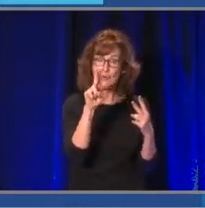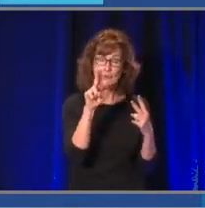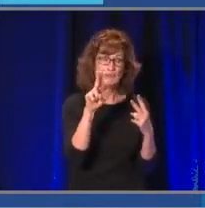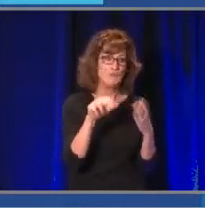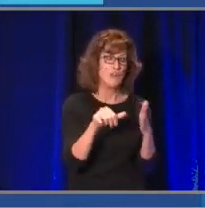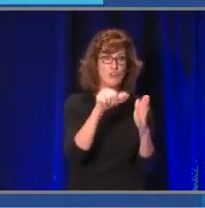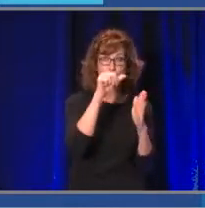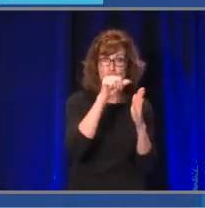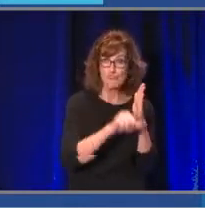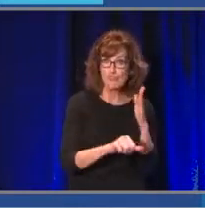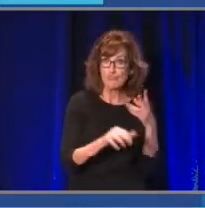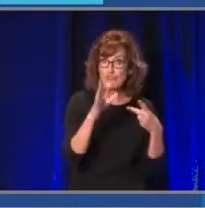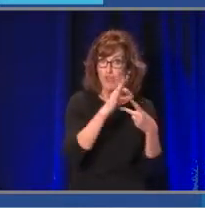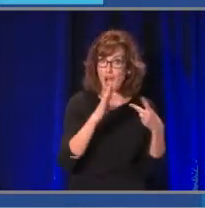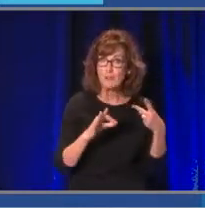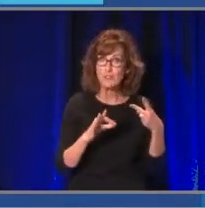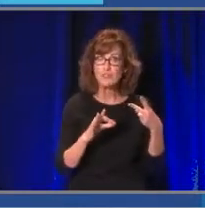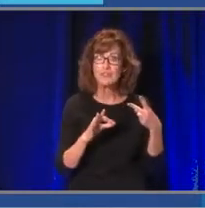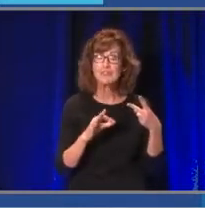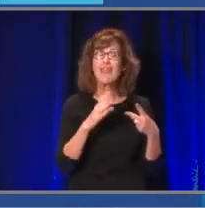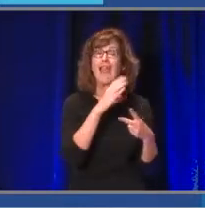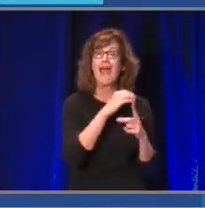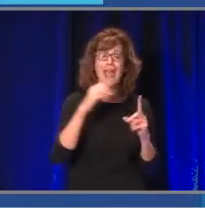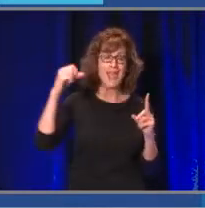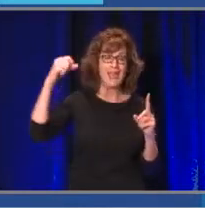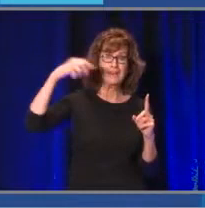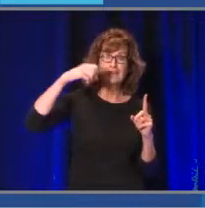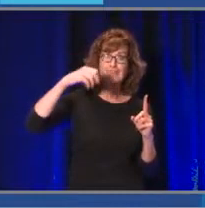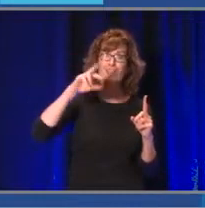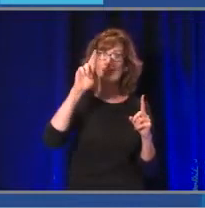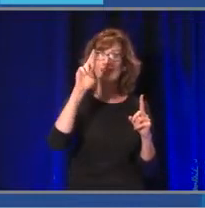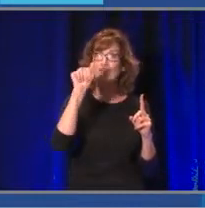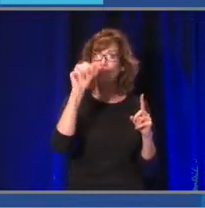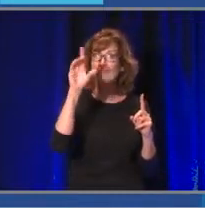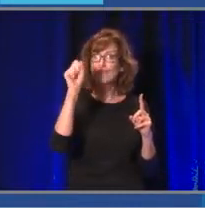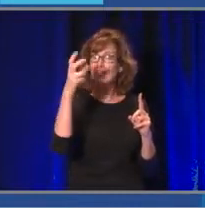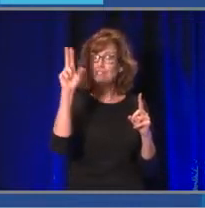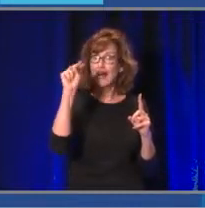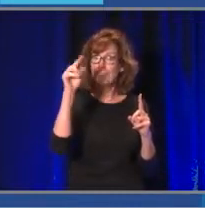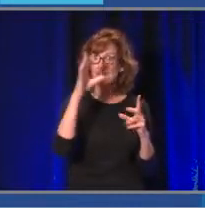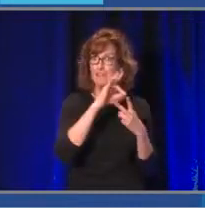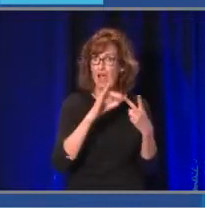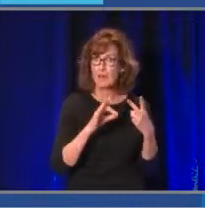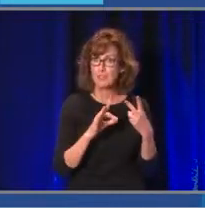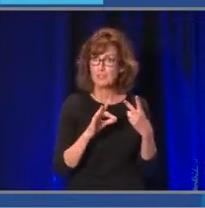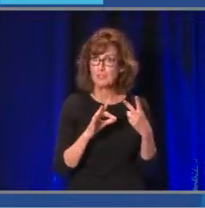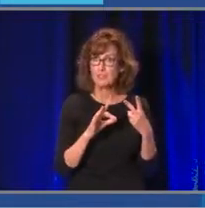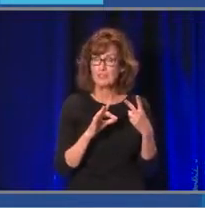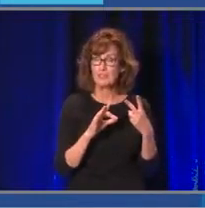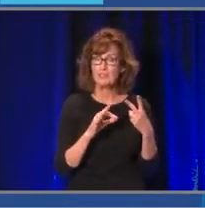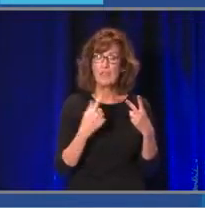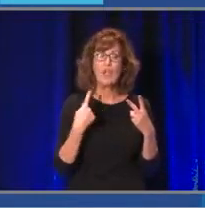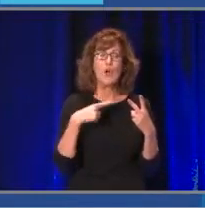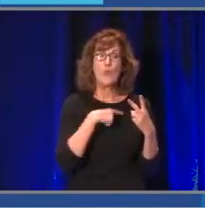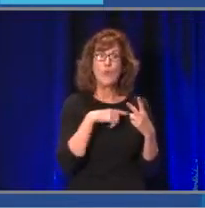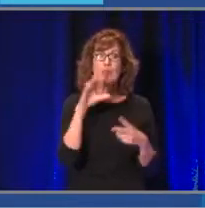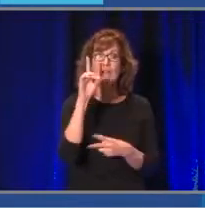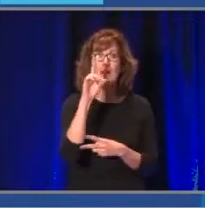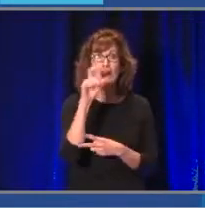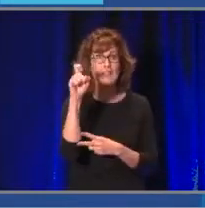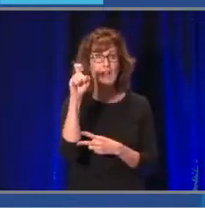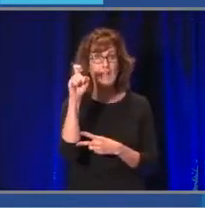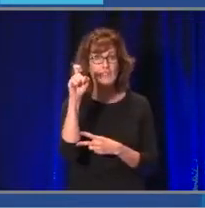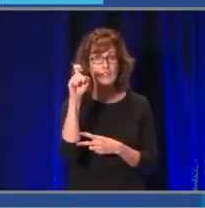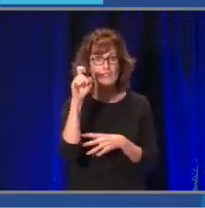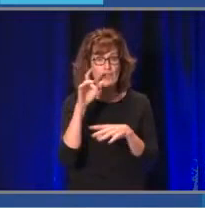have radiation options. One of the things about cancer treatment, we're diagnosing patients earlier and treat them sooner, those